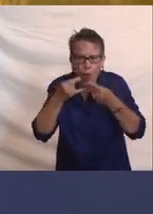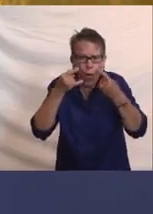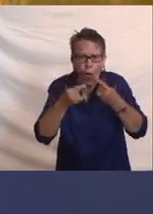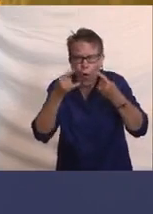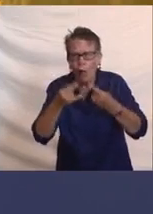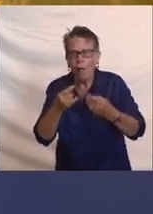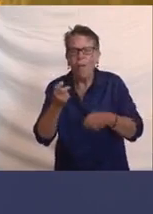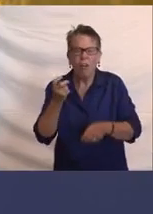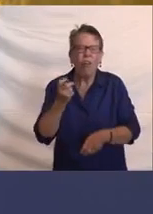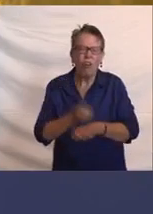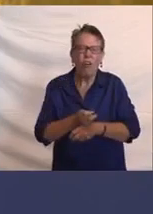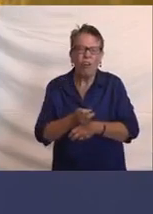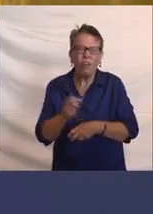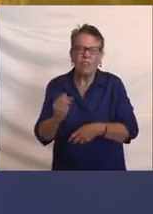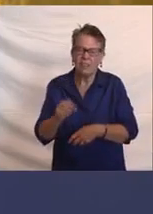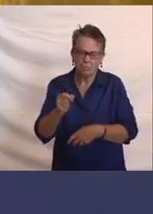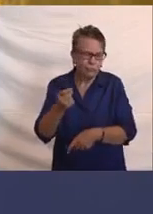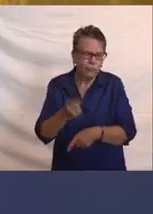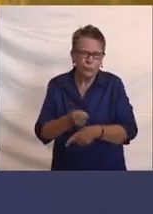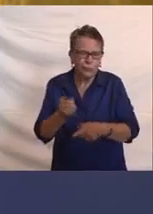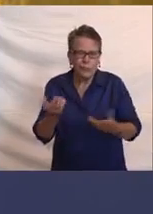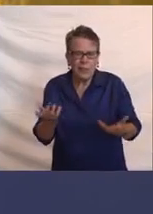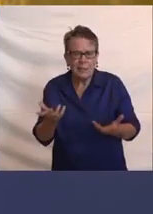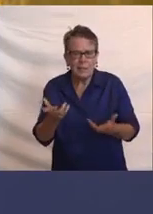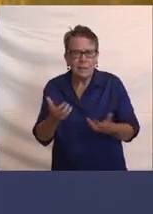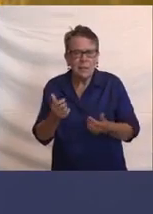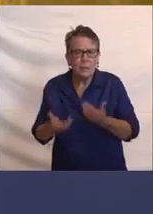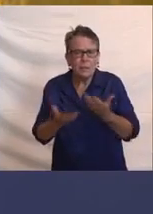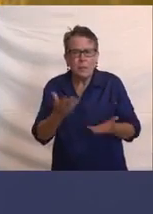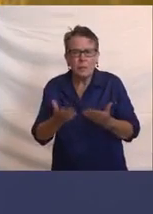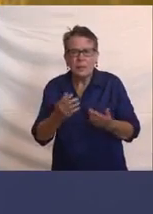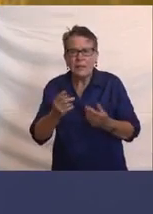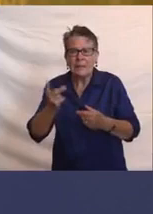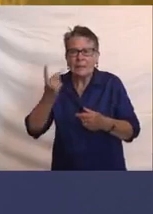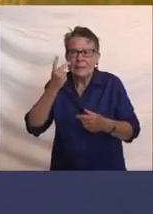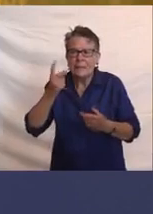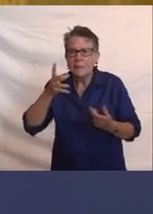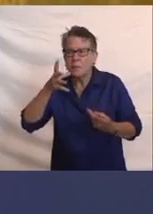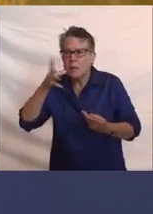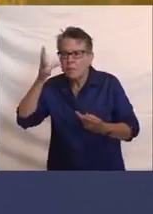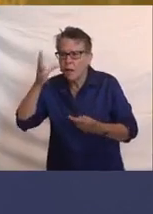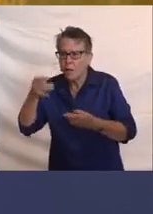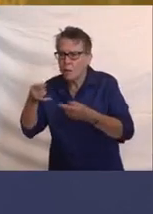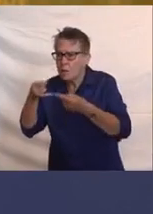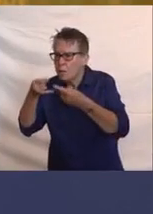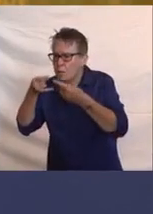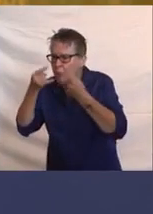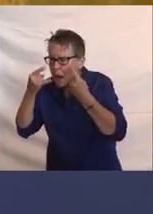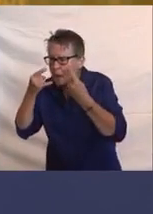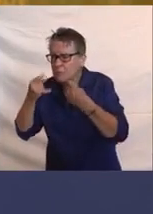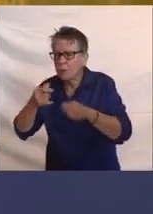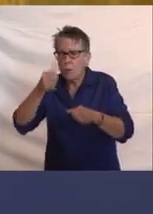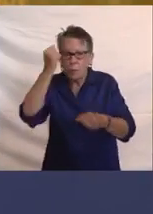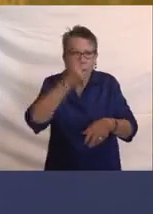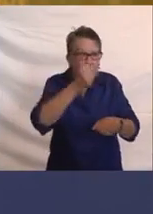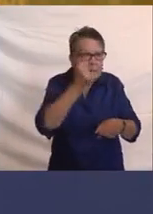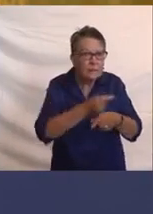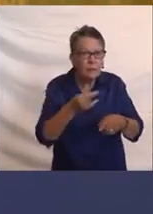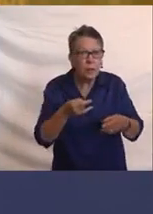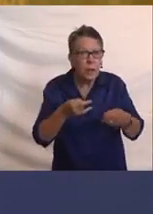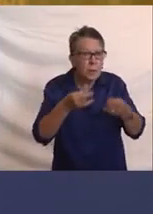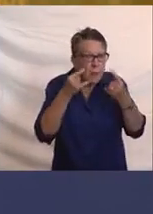been seeing mom and dad and maybe their older brother or sister wearing masks. So it's not entirely from a standing